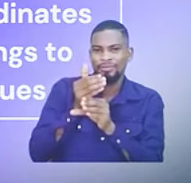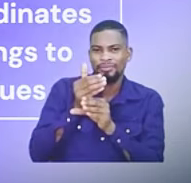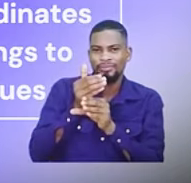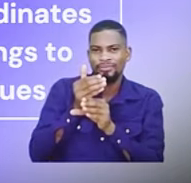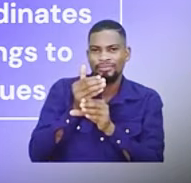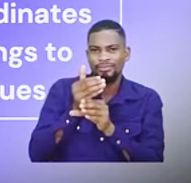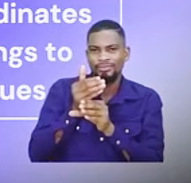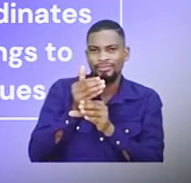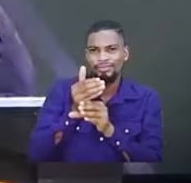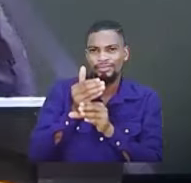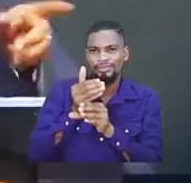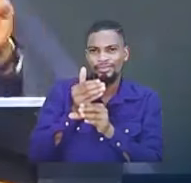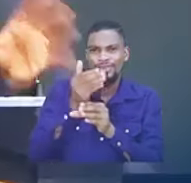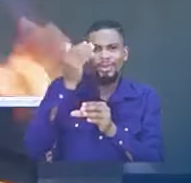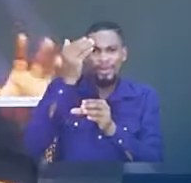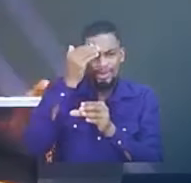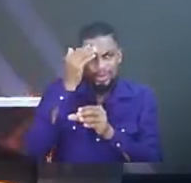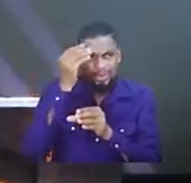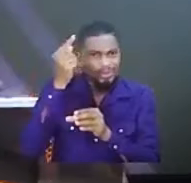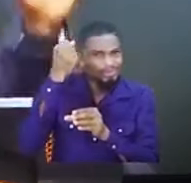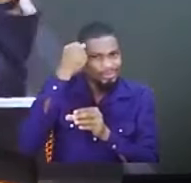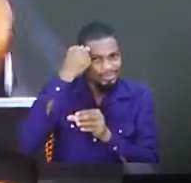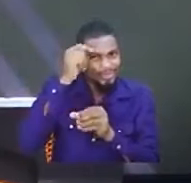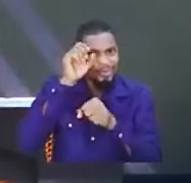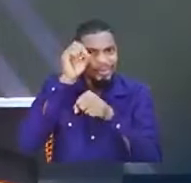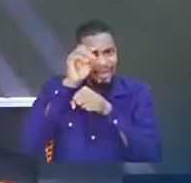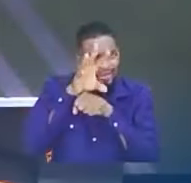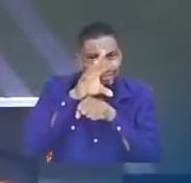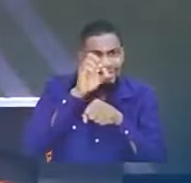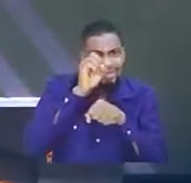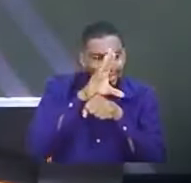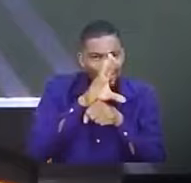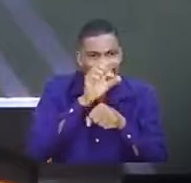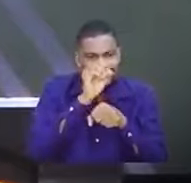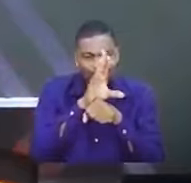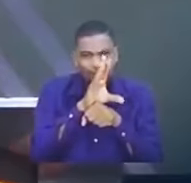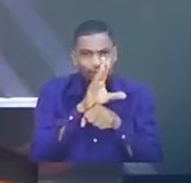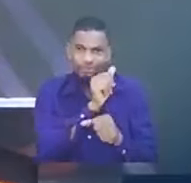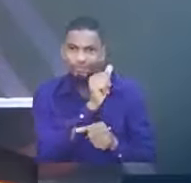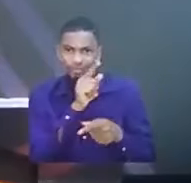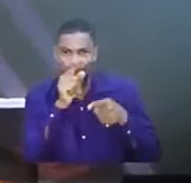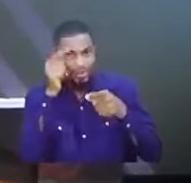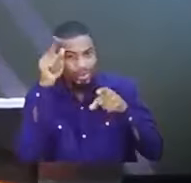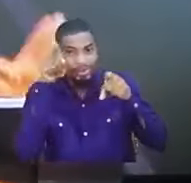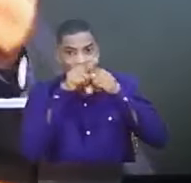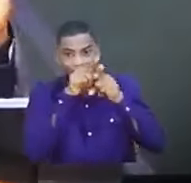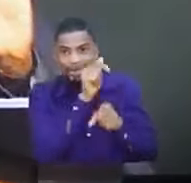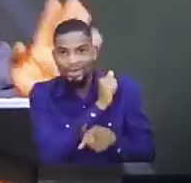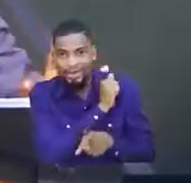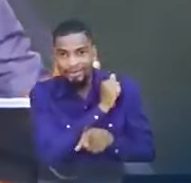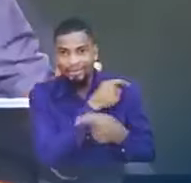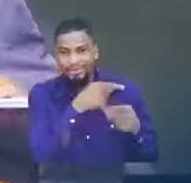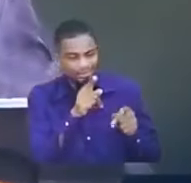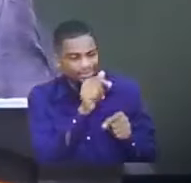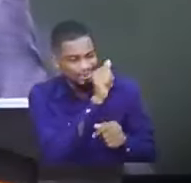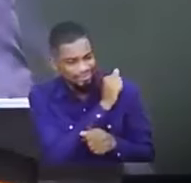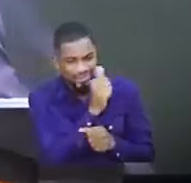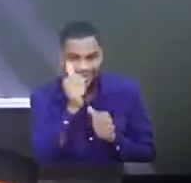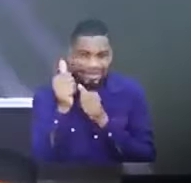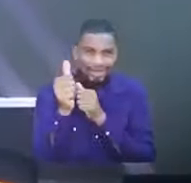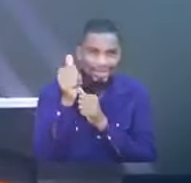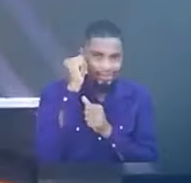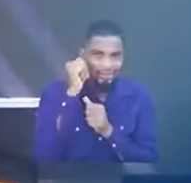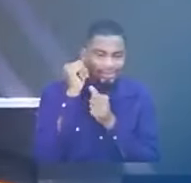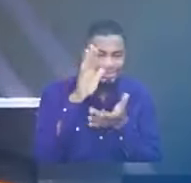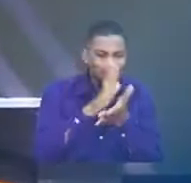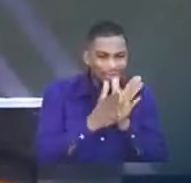the advice the lady was giving this young man, he will not take it. Stop. You'll be a fool. Don't do this